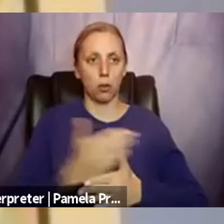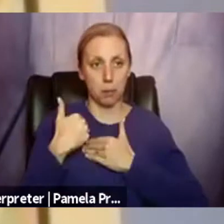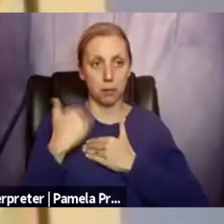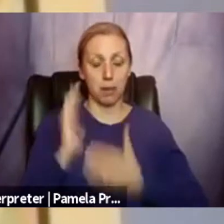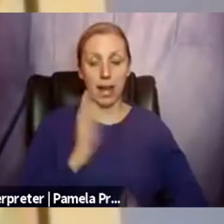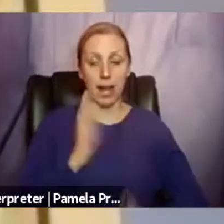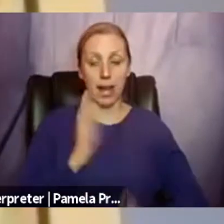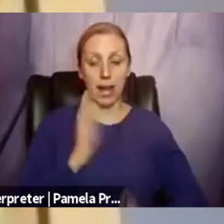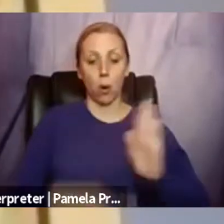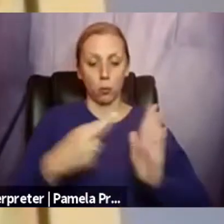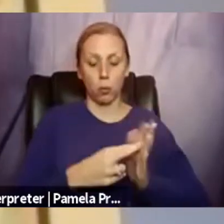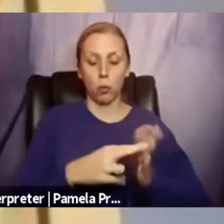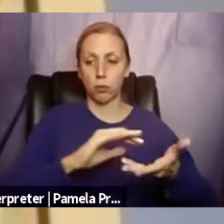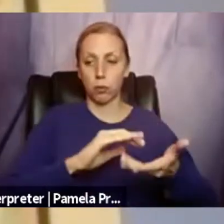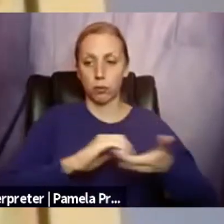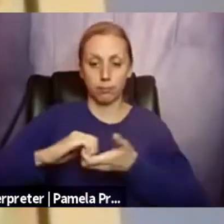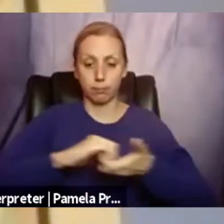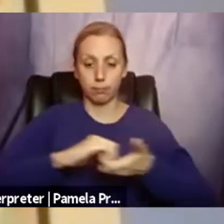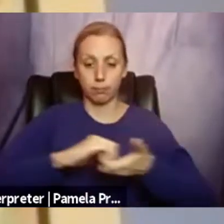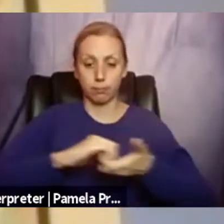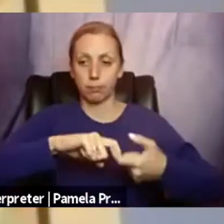decolonization, and allyship.